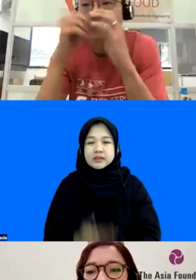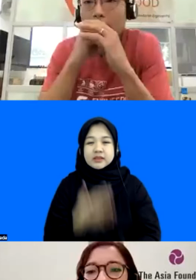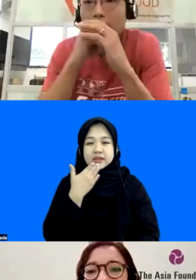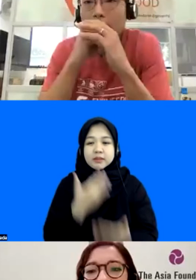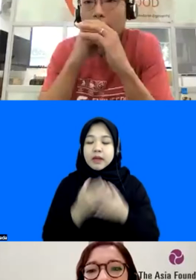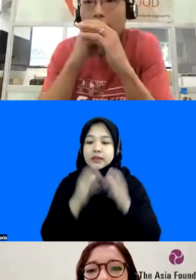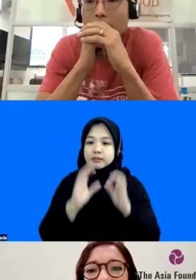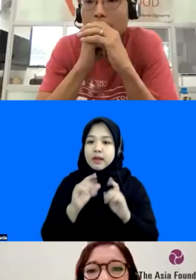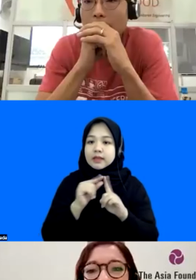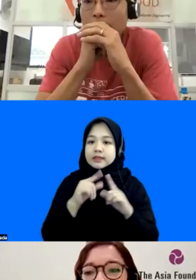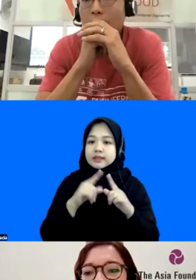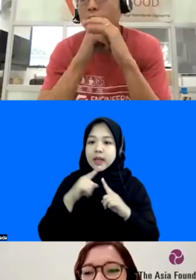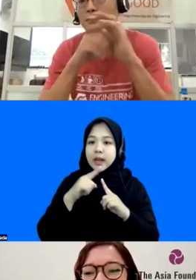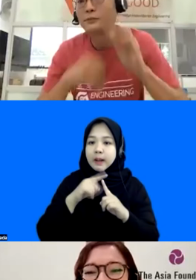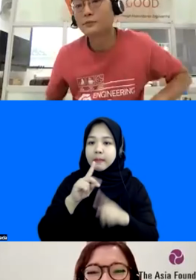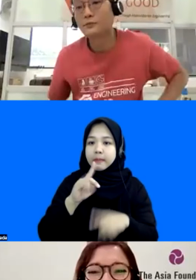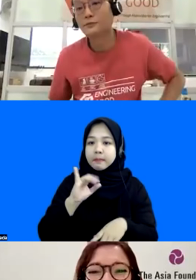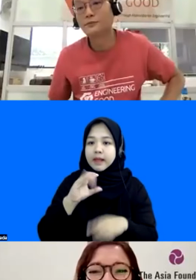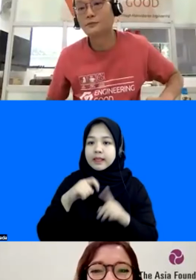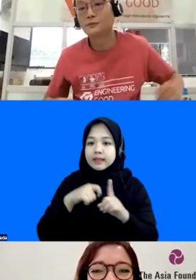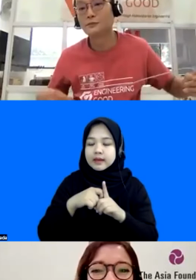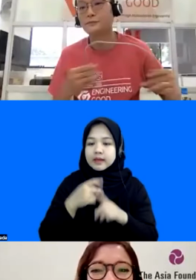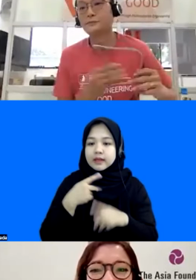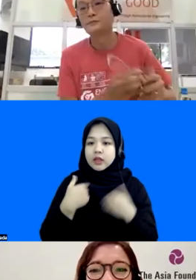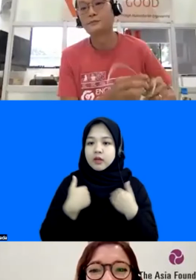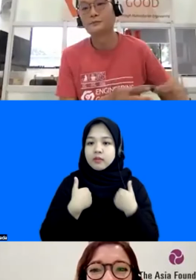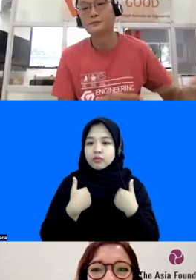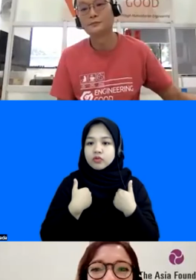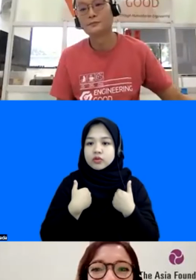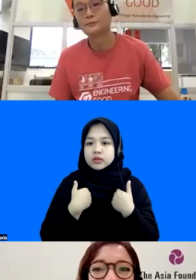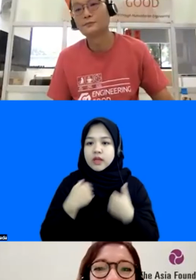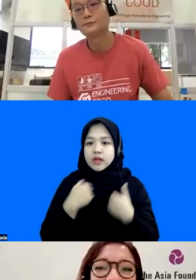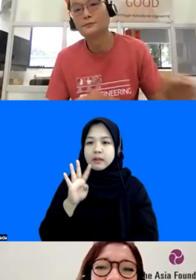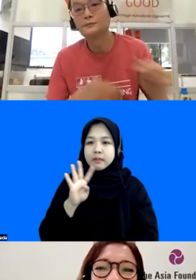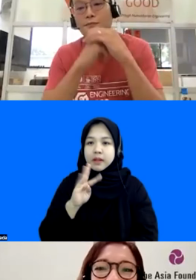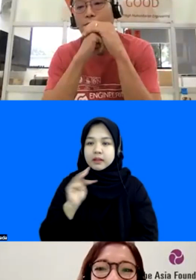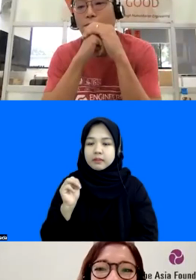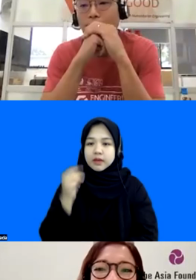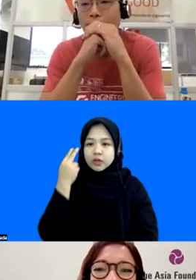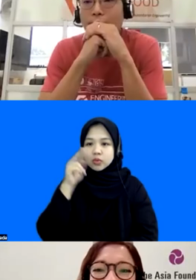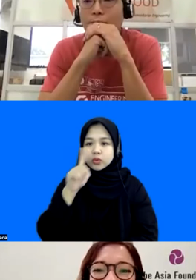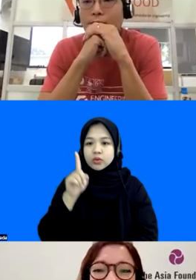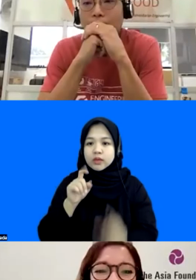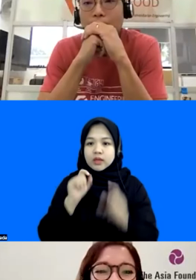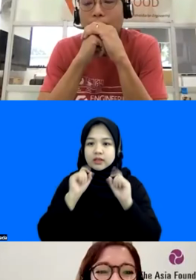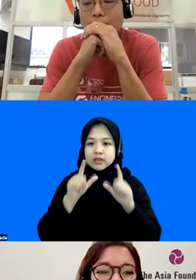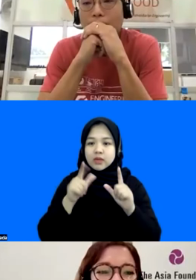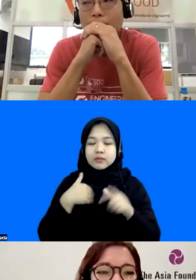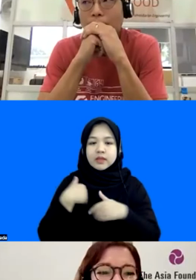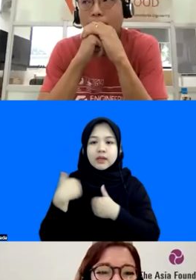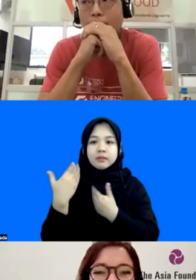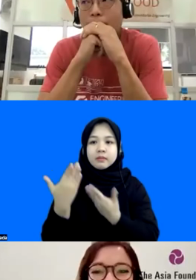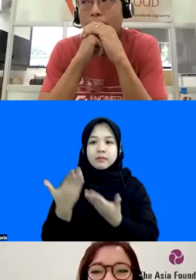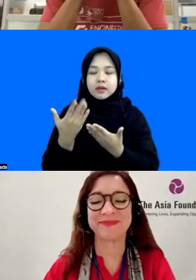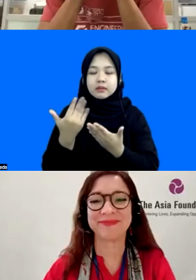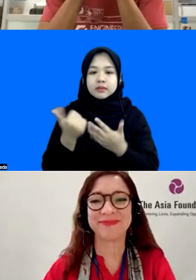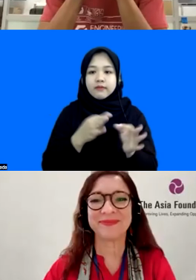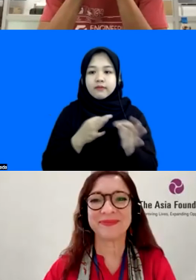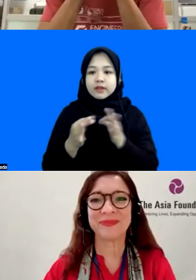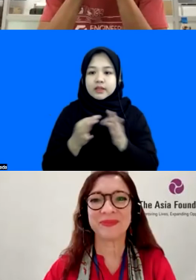about 4 minutes for questions. Turn over to Nicola to facilitate this quick session.